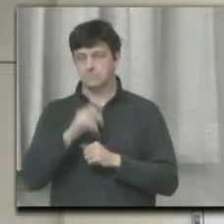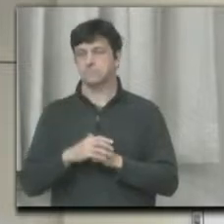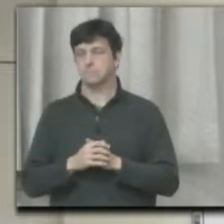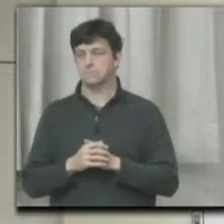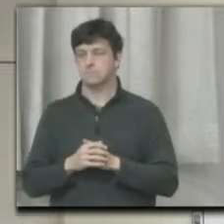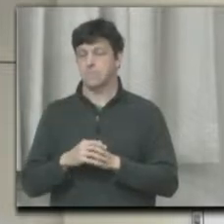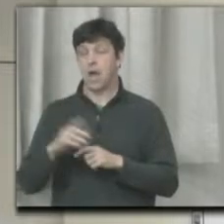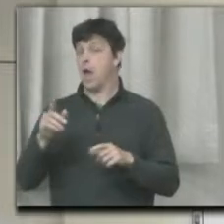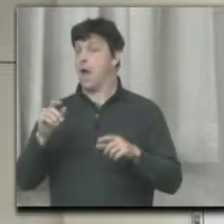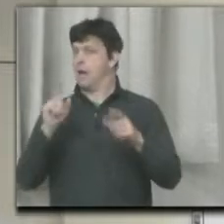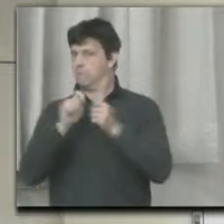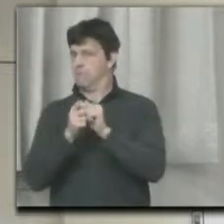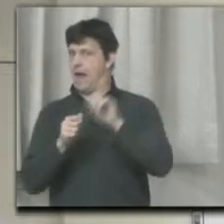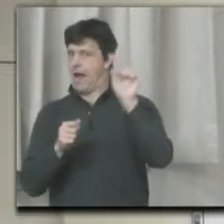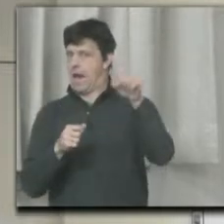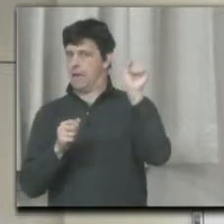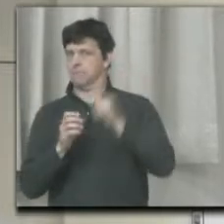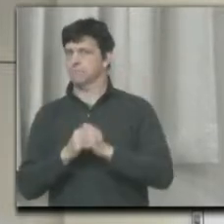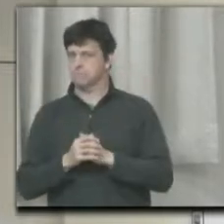Aye.